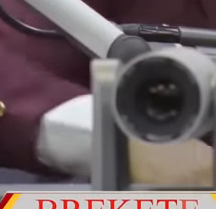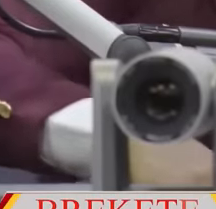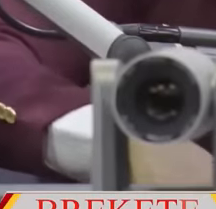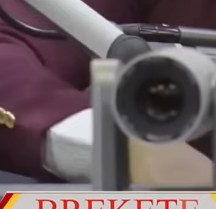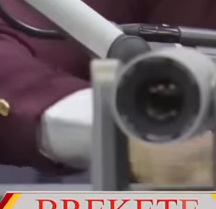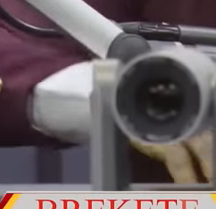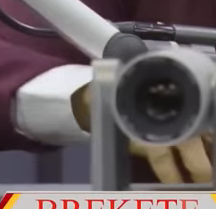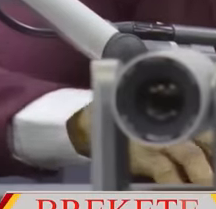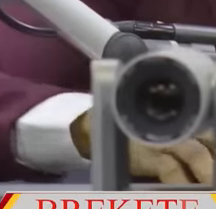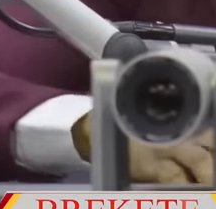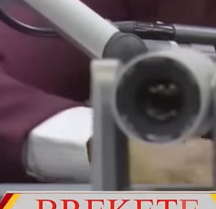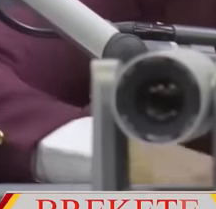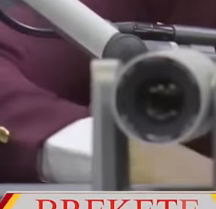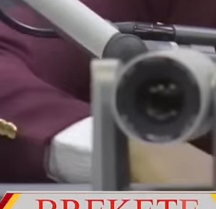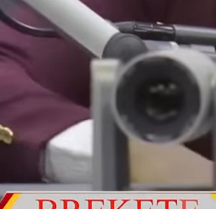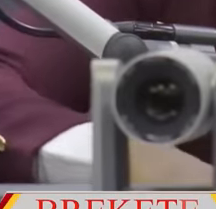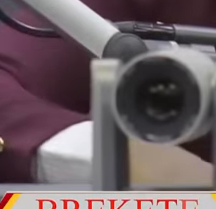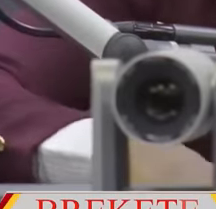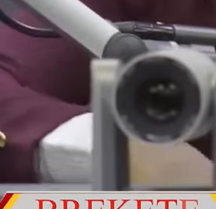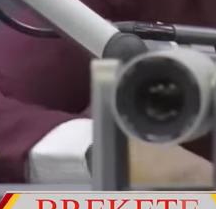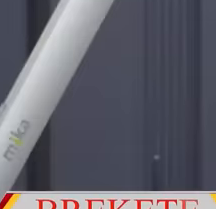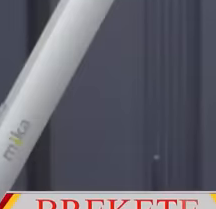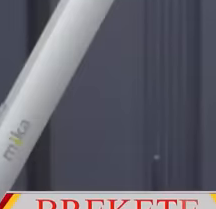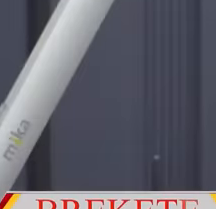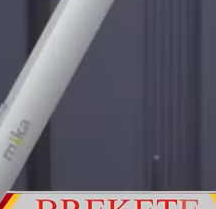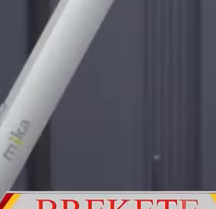Hello, good morning.